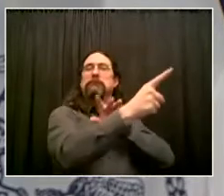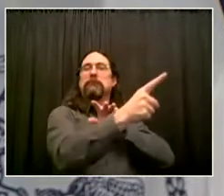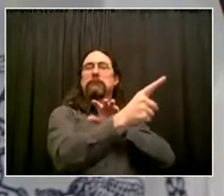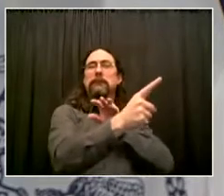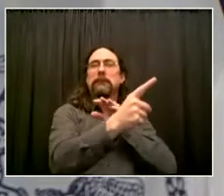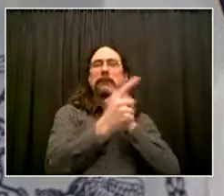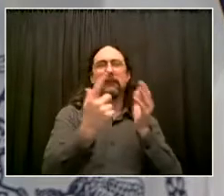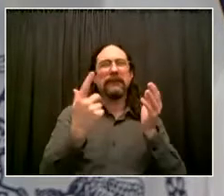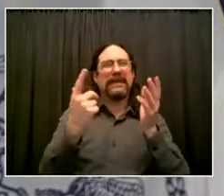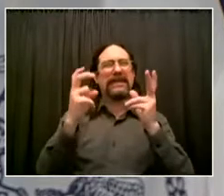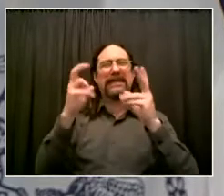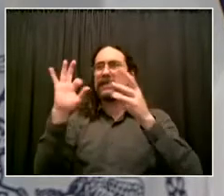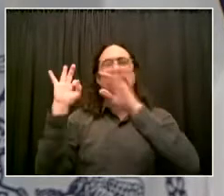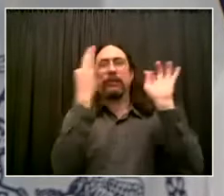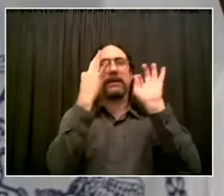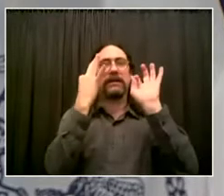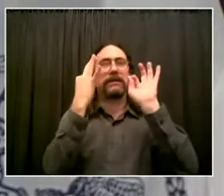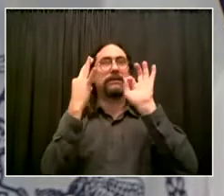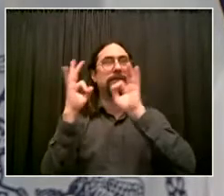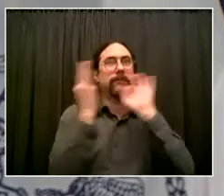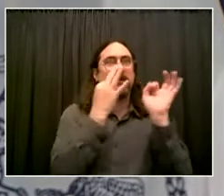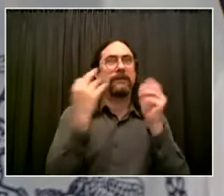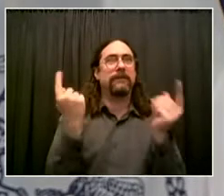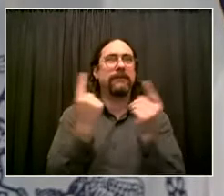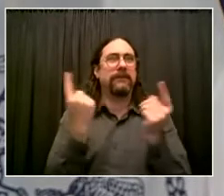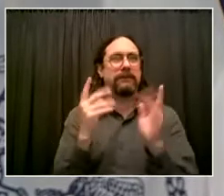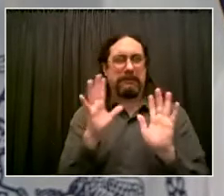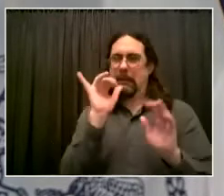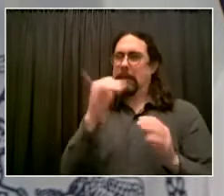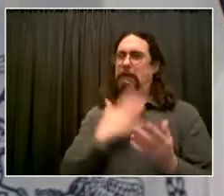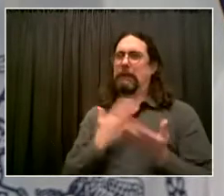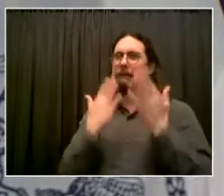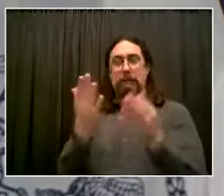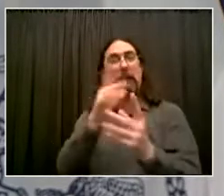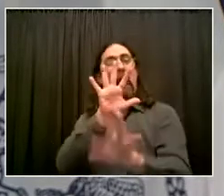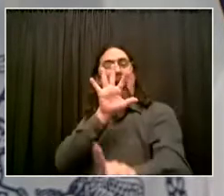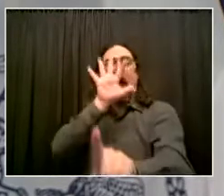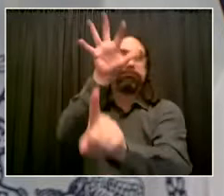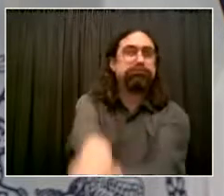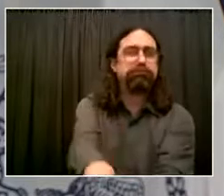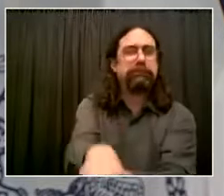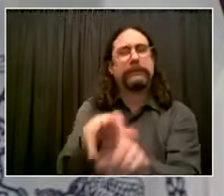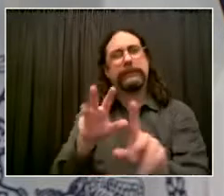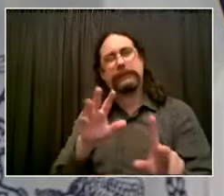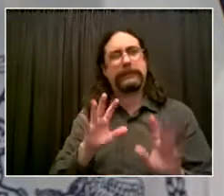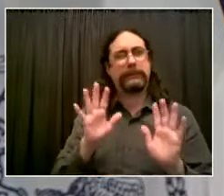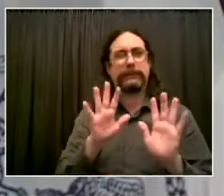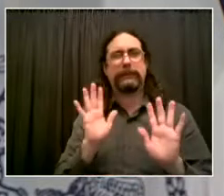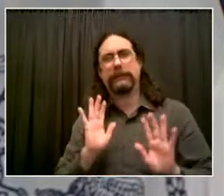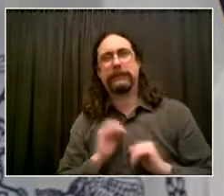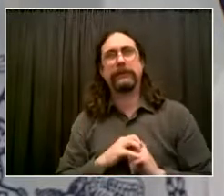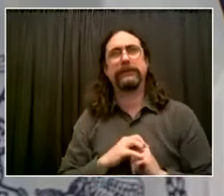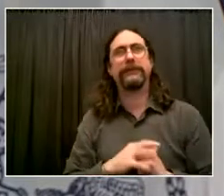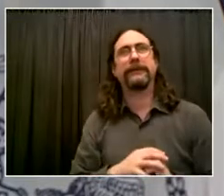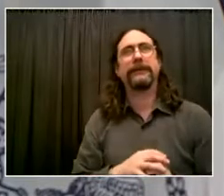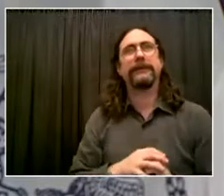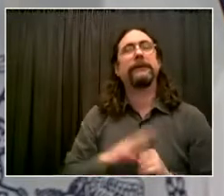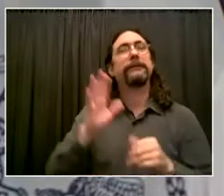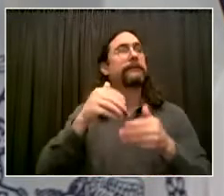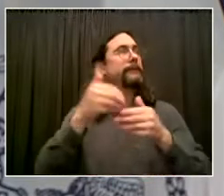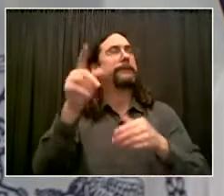Thank you, Mr. Mayor. I wanted to ask about the cleanup situation in the city. You know, I live in Upper Manhattan. I noticed it has